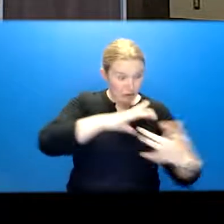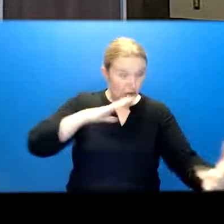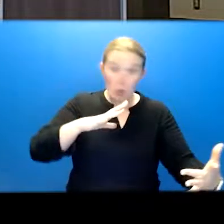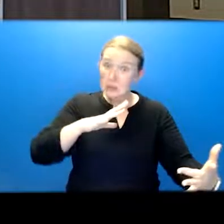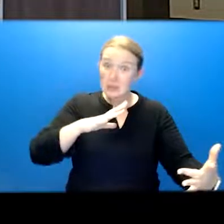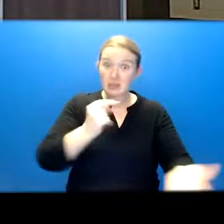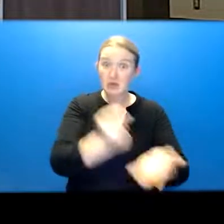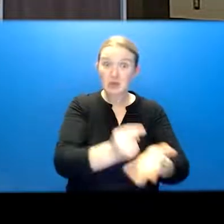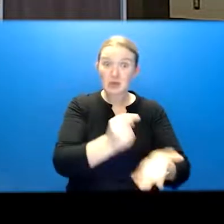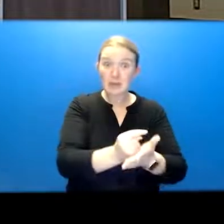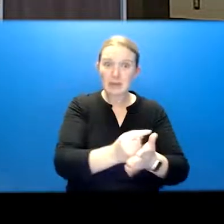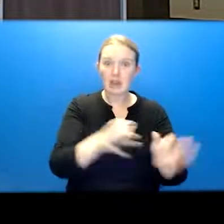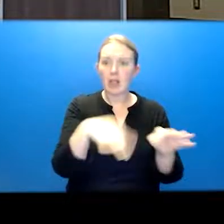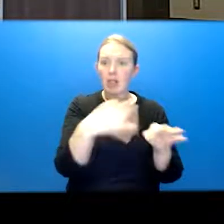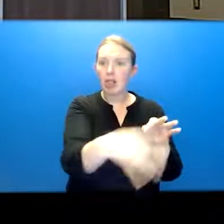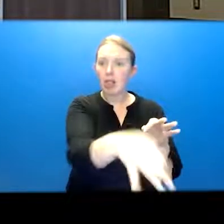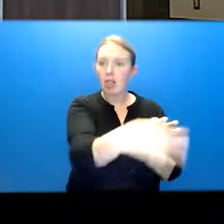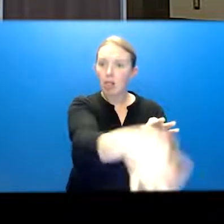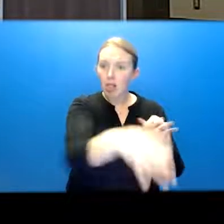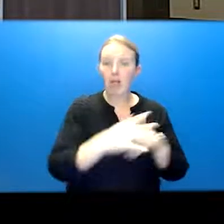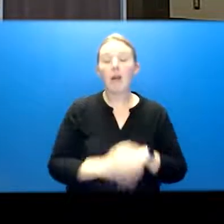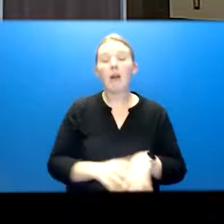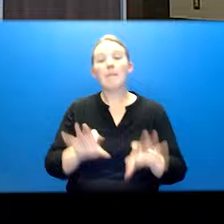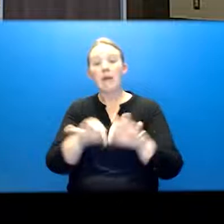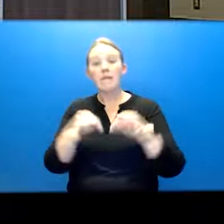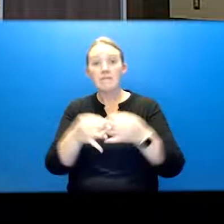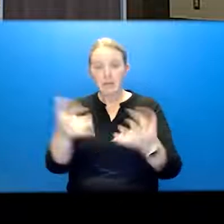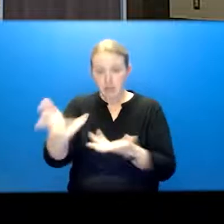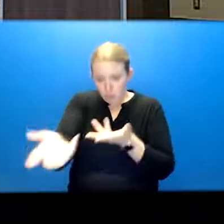The third part is that interactions with family members